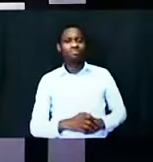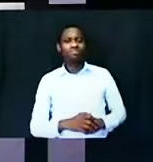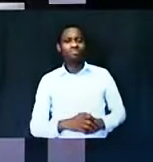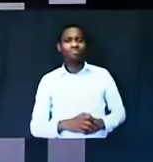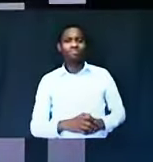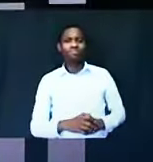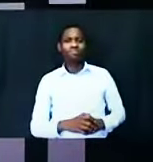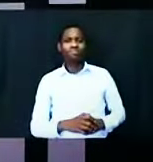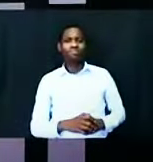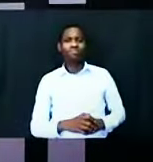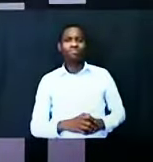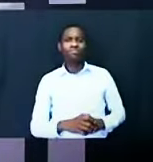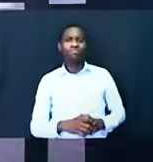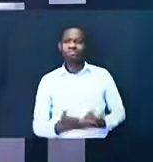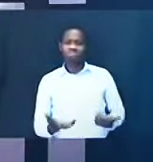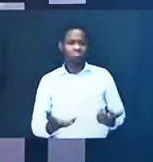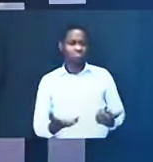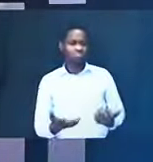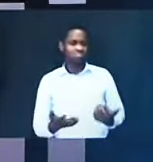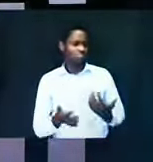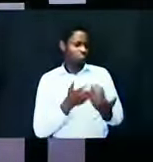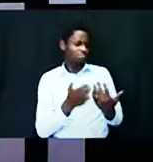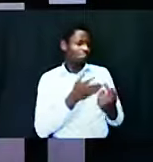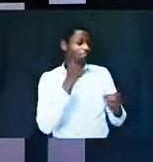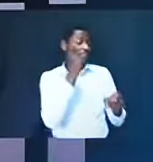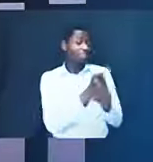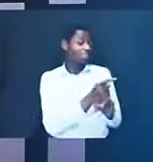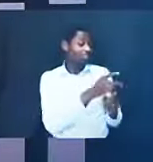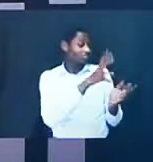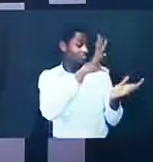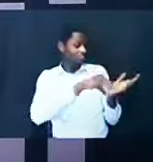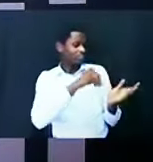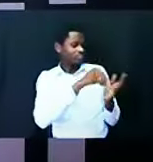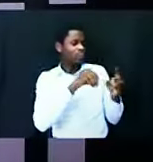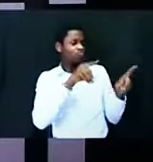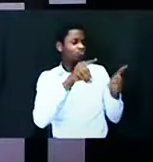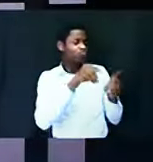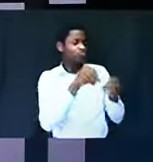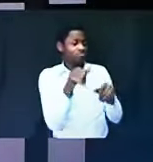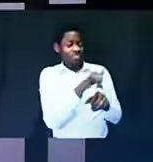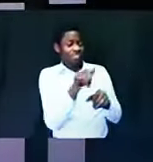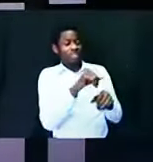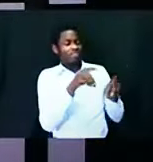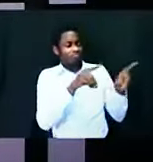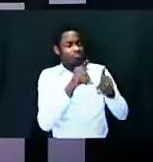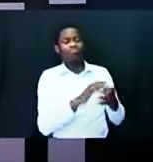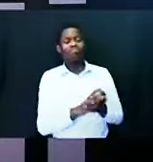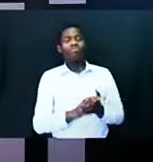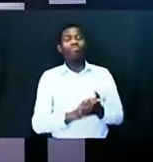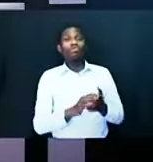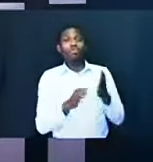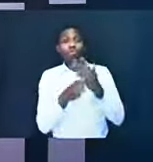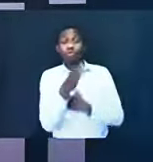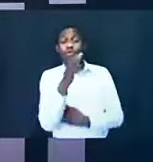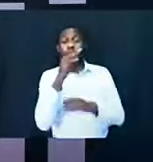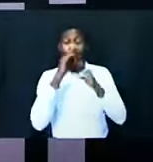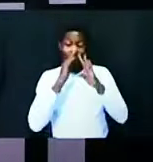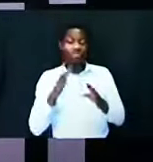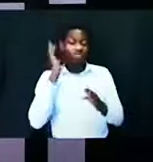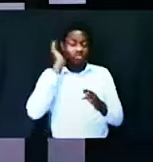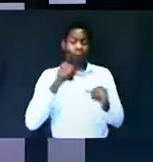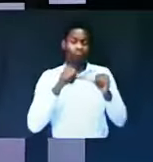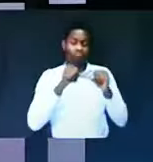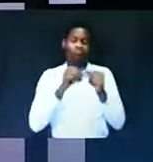Yeah, you just do what I do. And the God of peace will be with